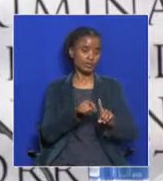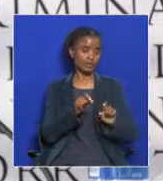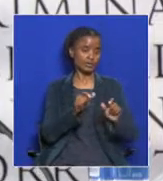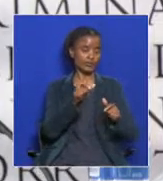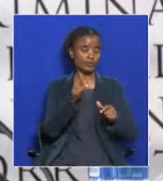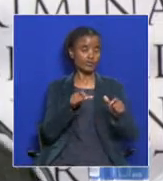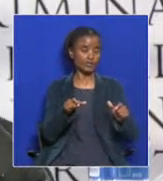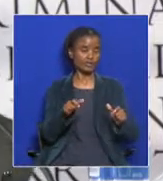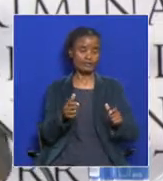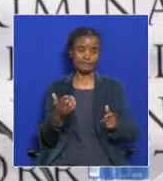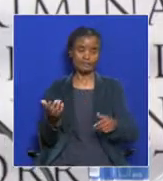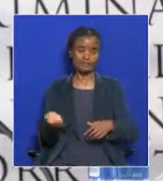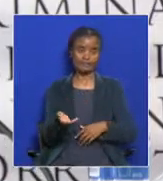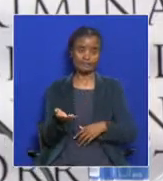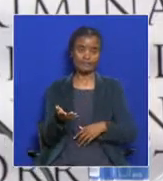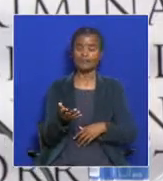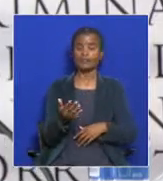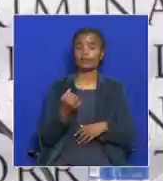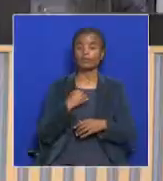those are my questions. Thank you.